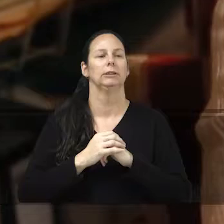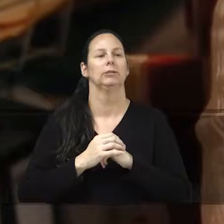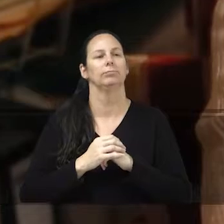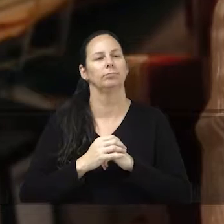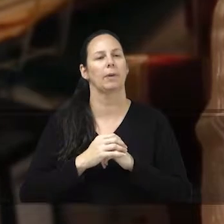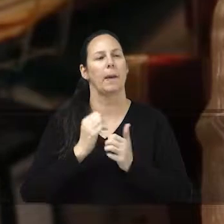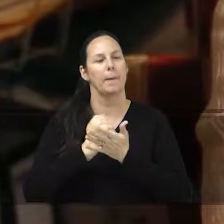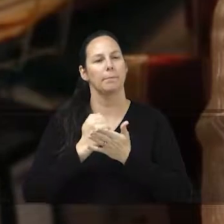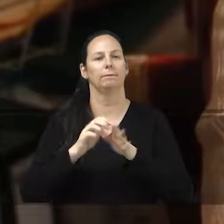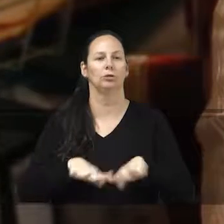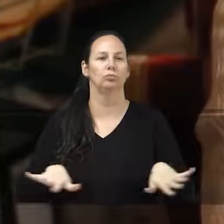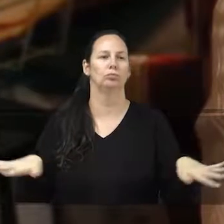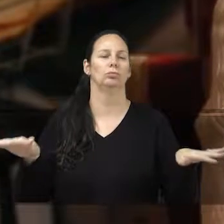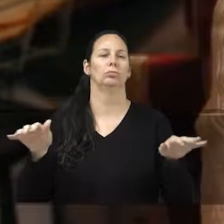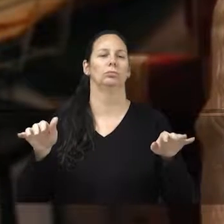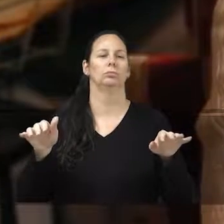of children, and